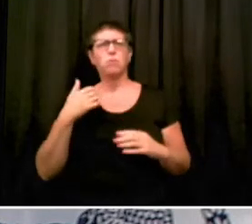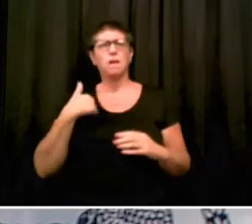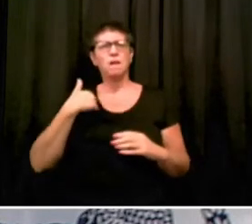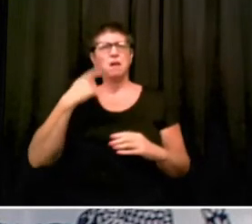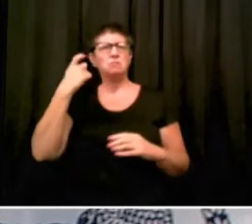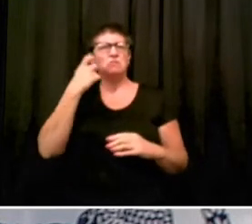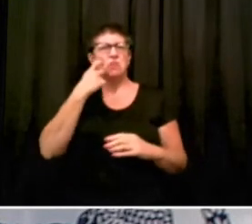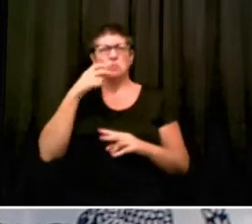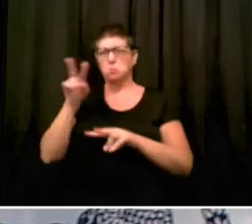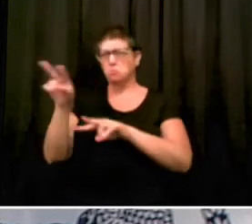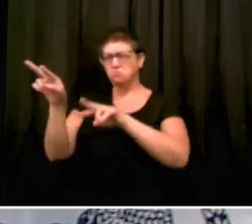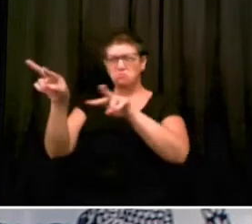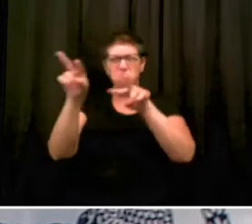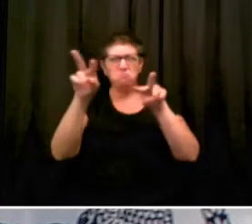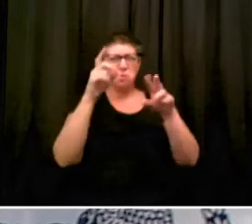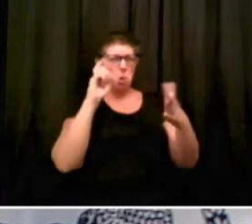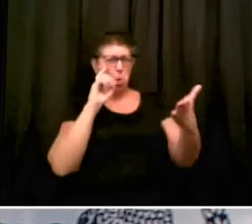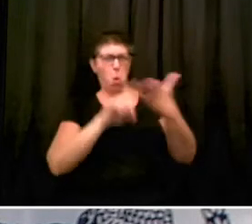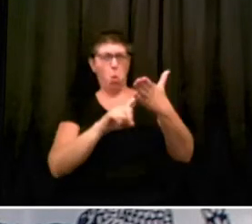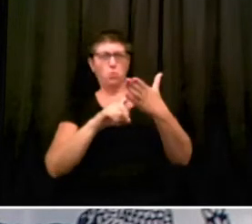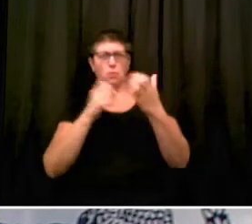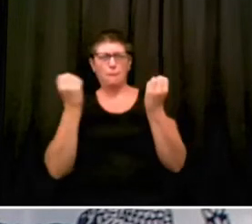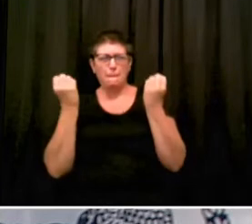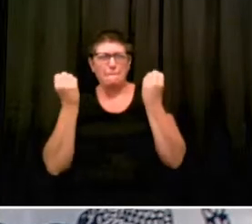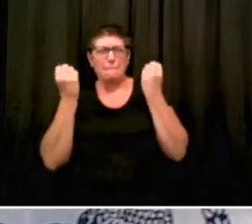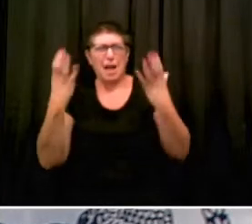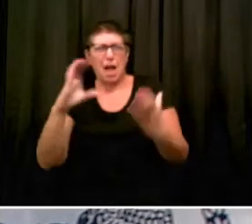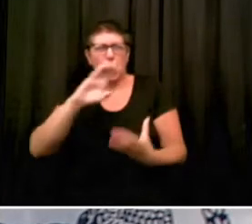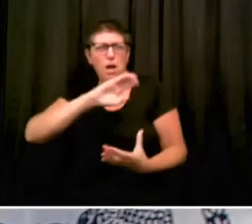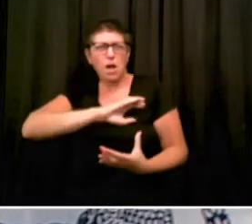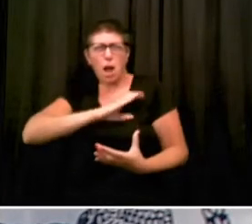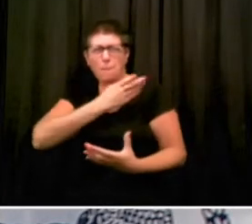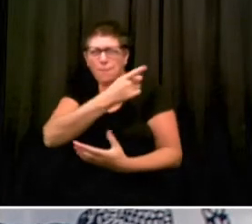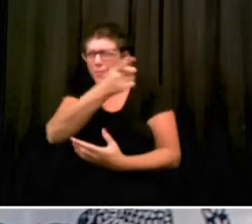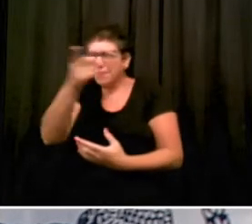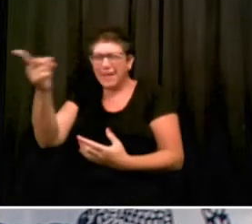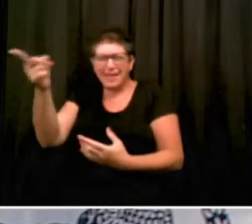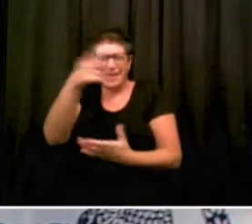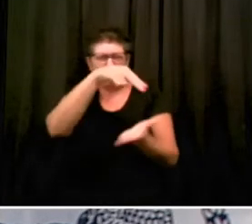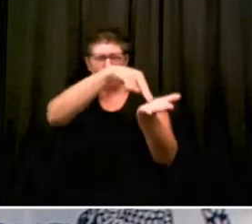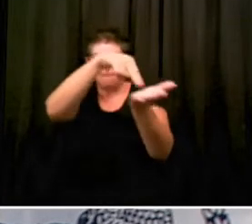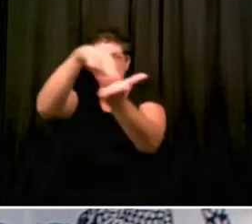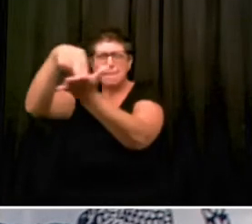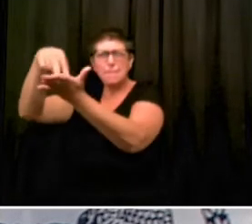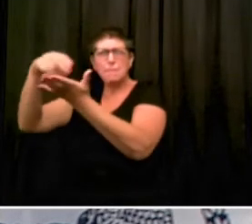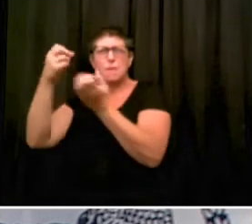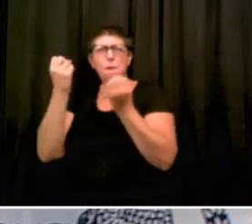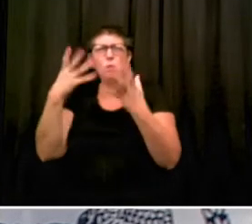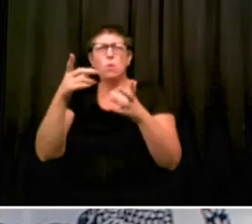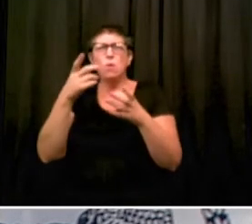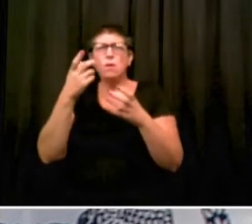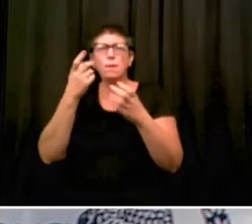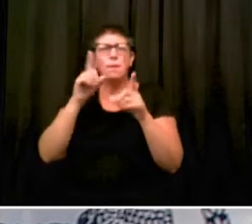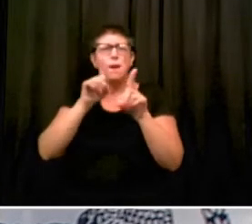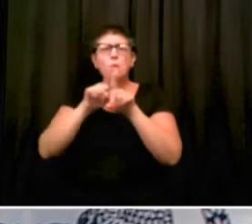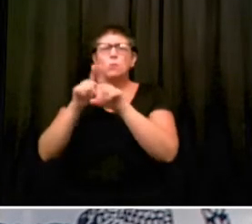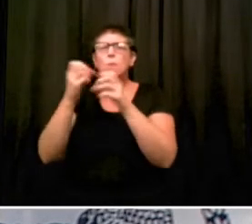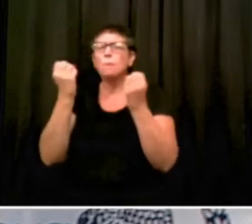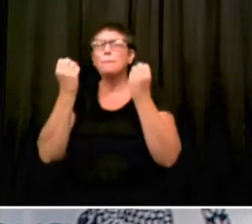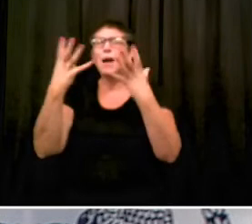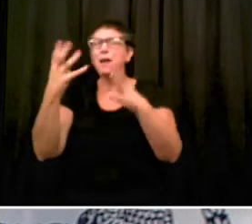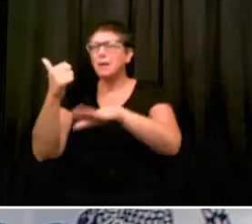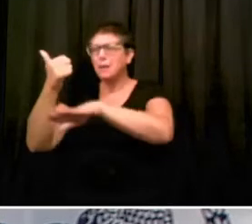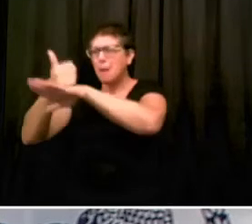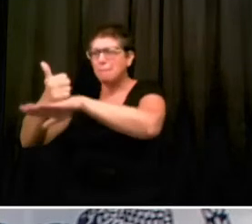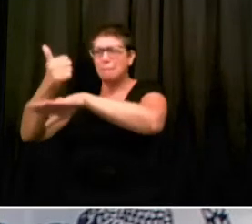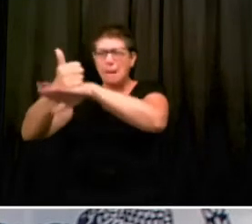building. There were also barricades blocking off the entire plaza east of City Hall where the Occupy movement had been.